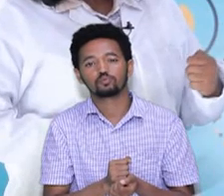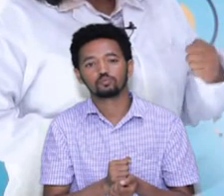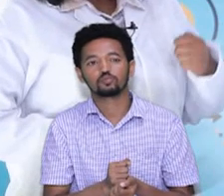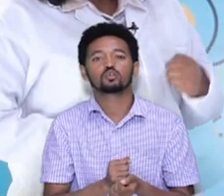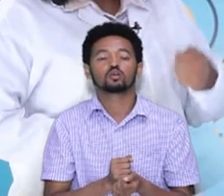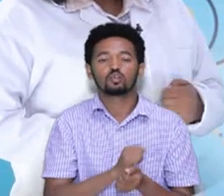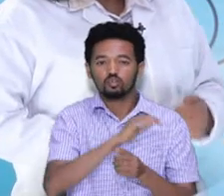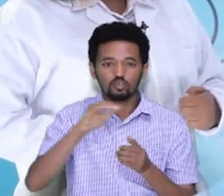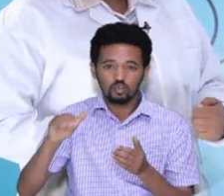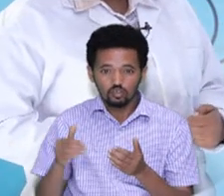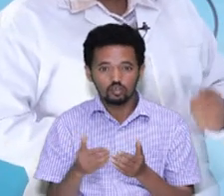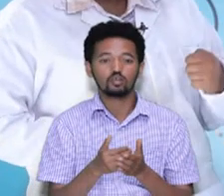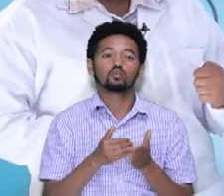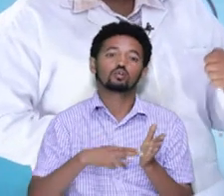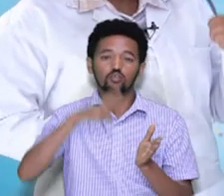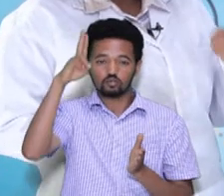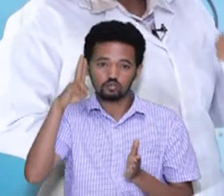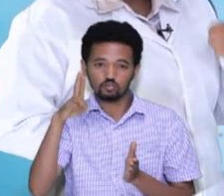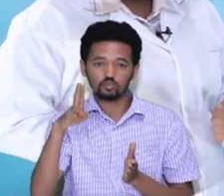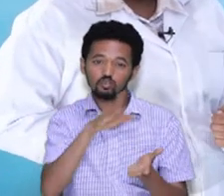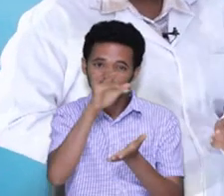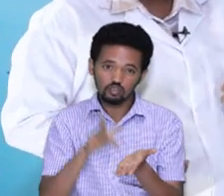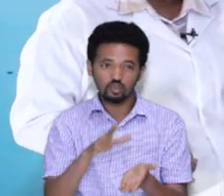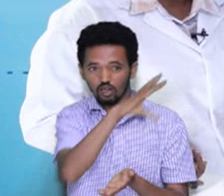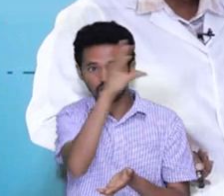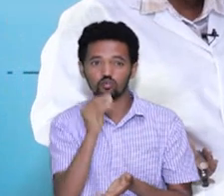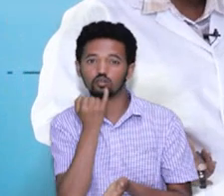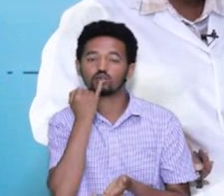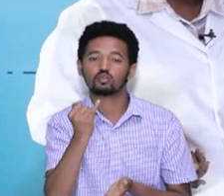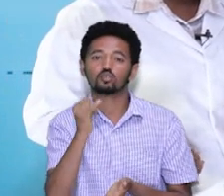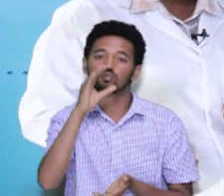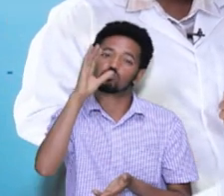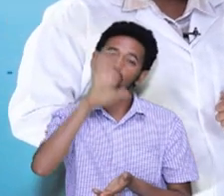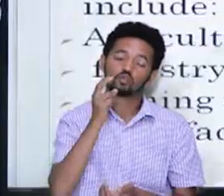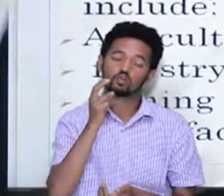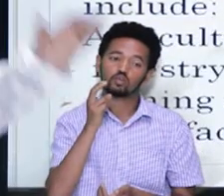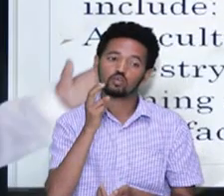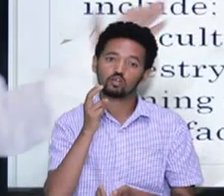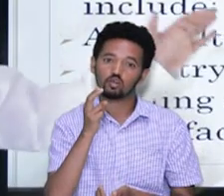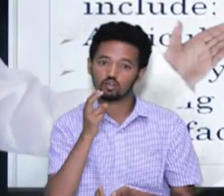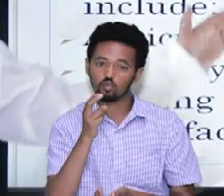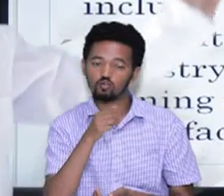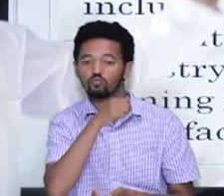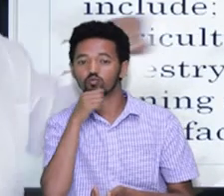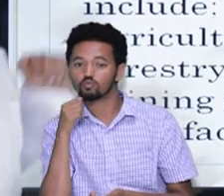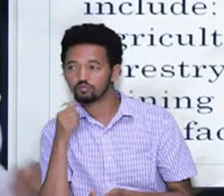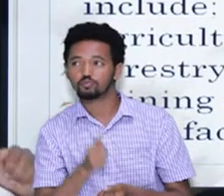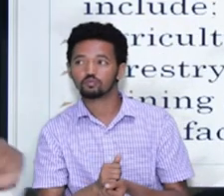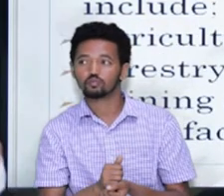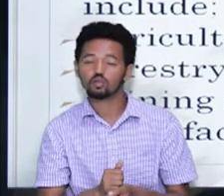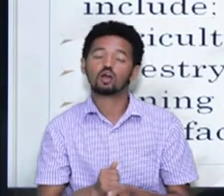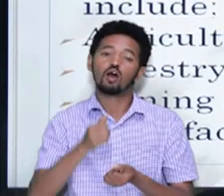The average life expectancy of Central Africa is 51 years. when we see the Central